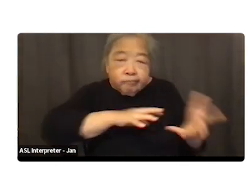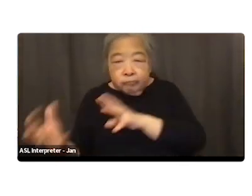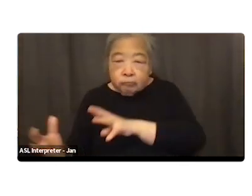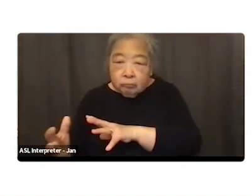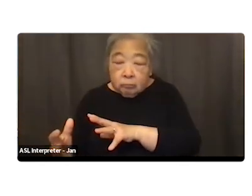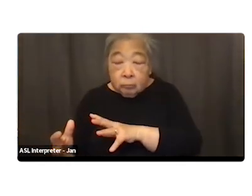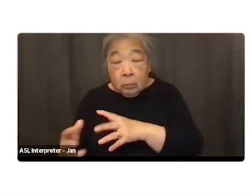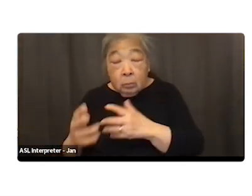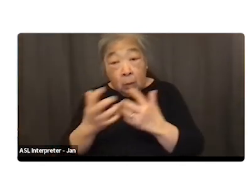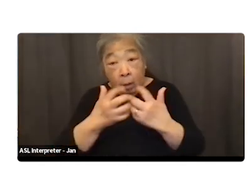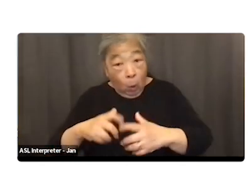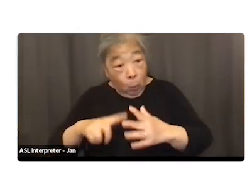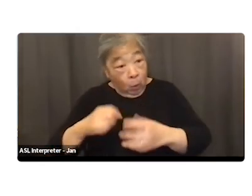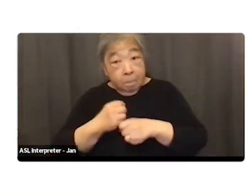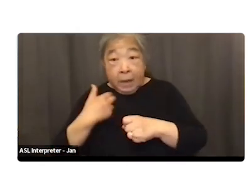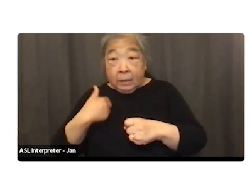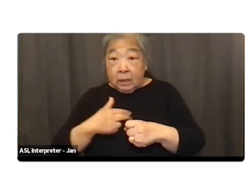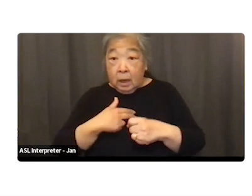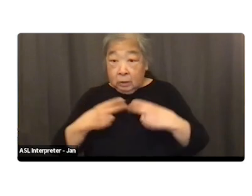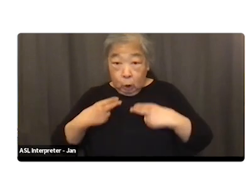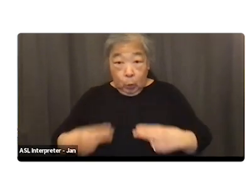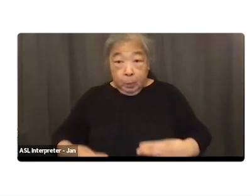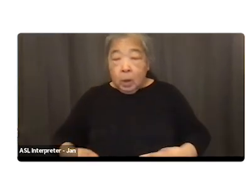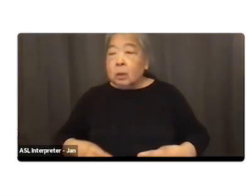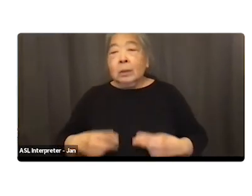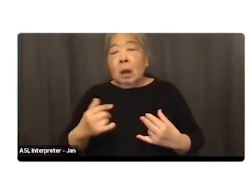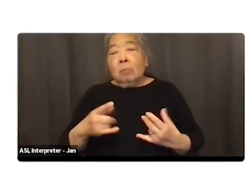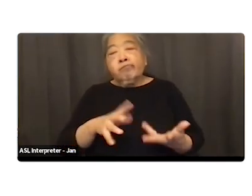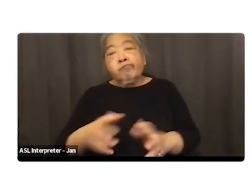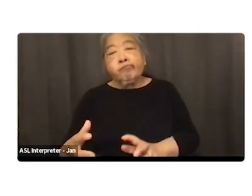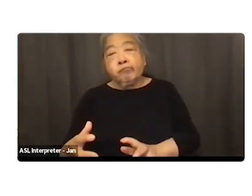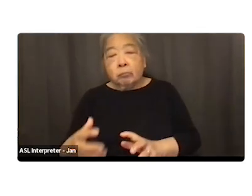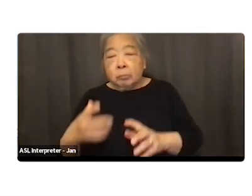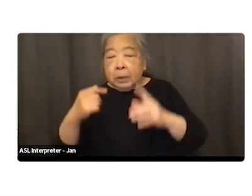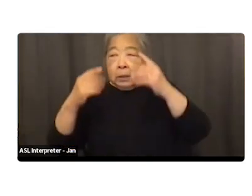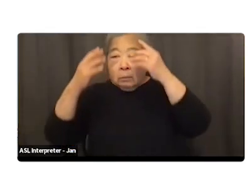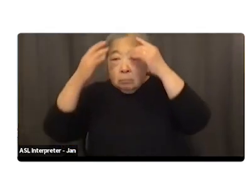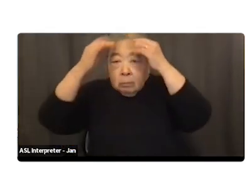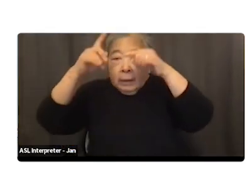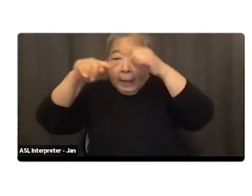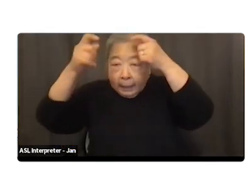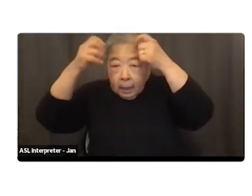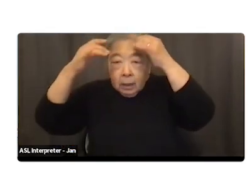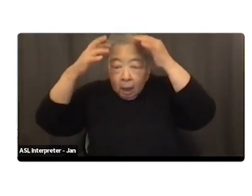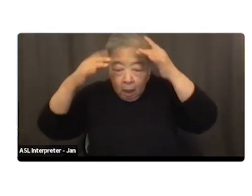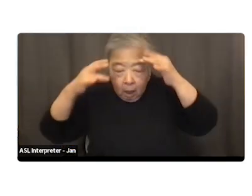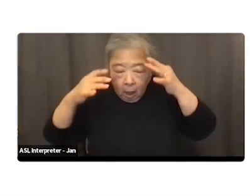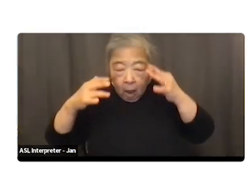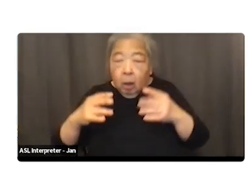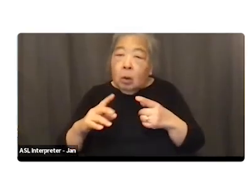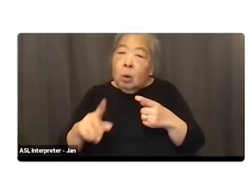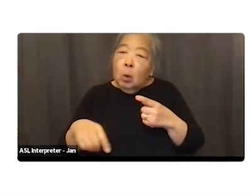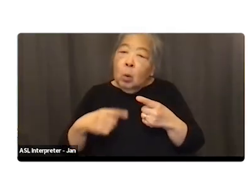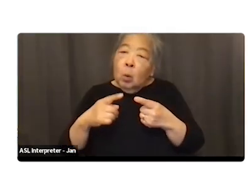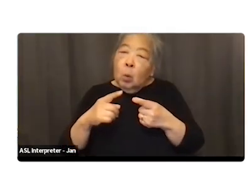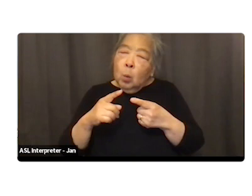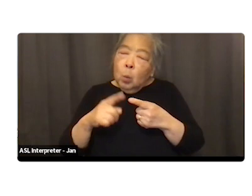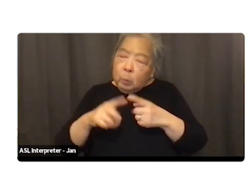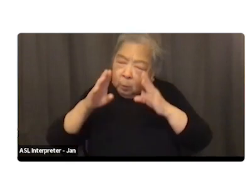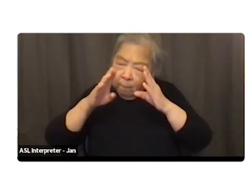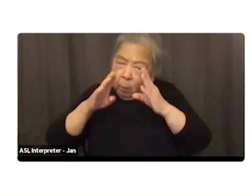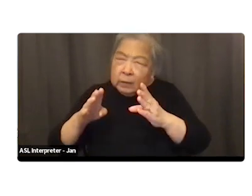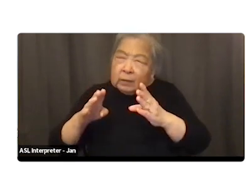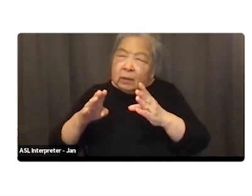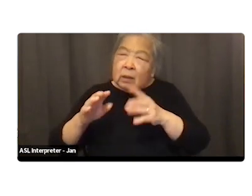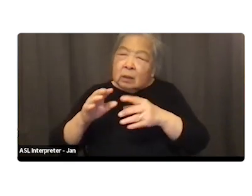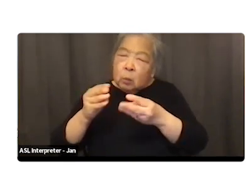human. And that's really, really important when we're doing the work of healing and moving forward. If we're